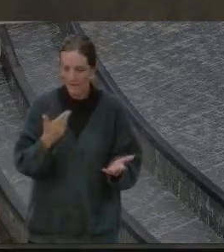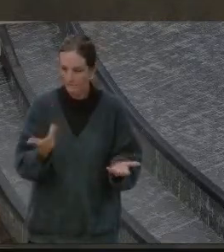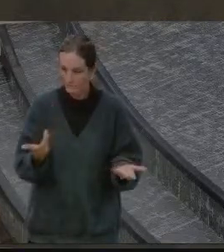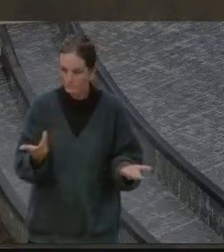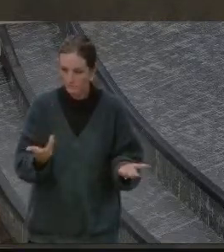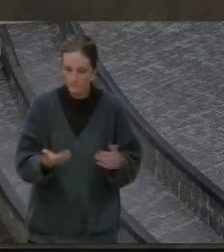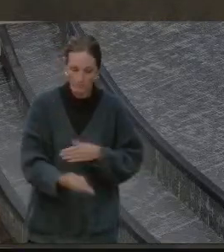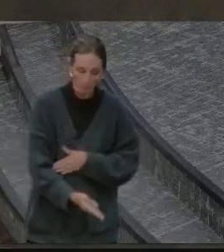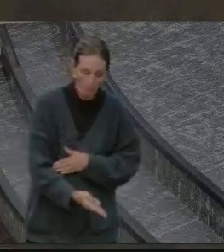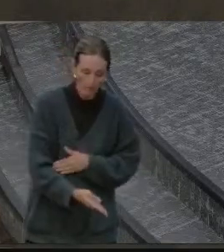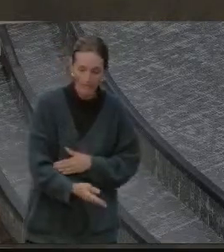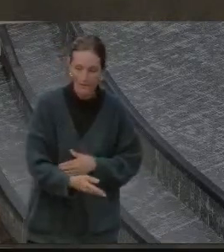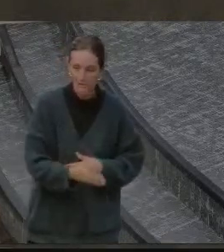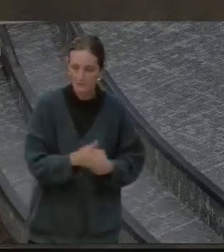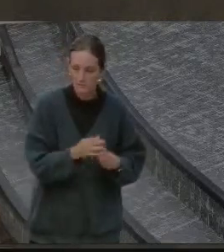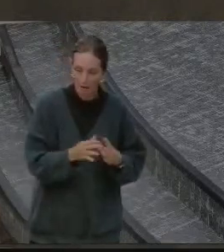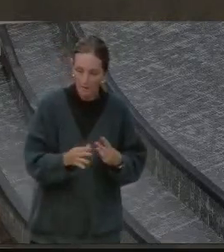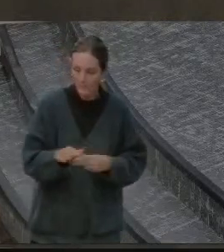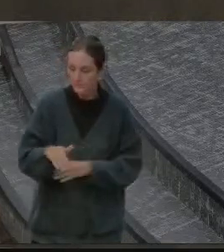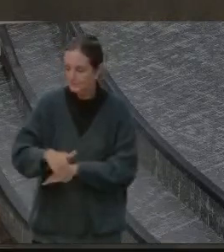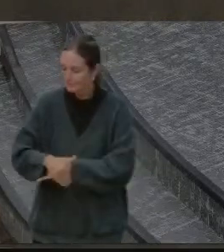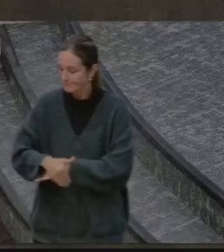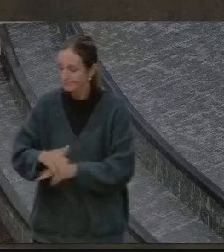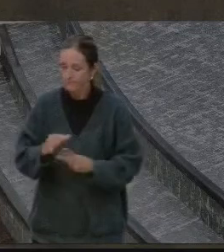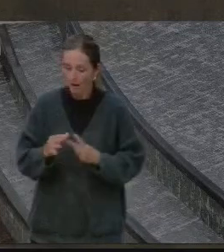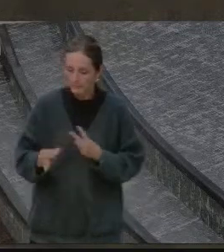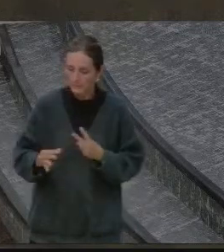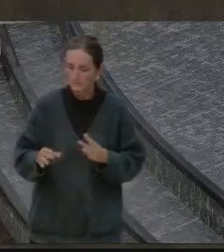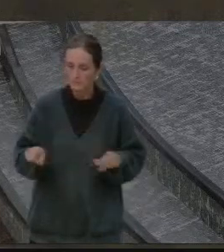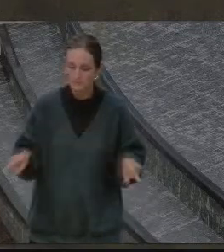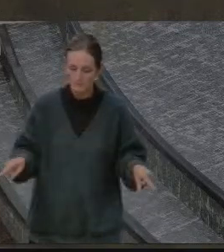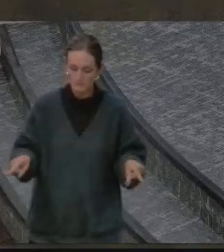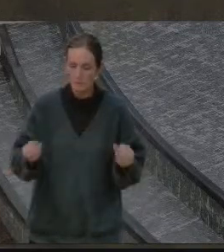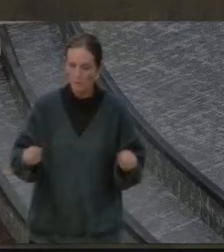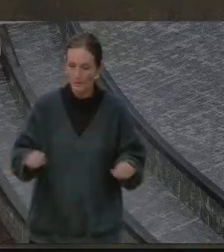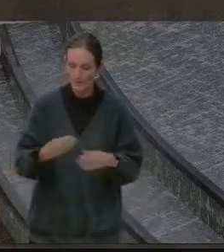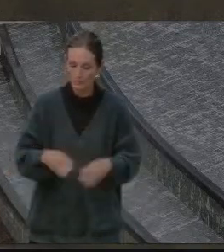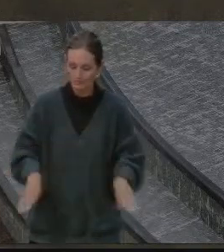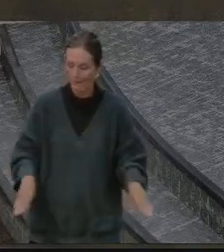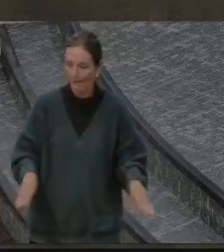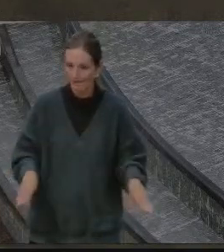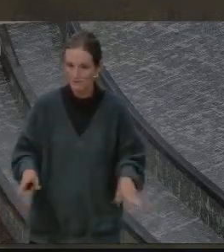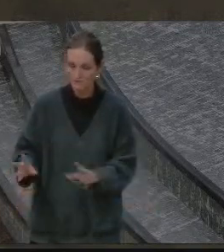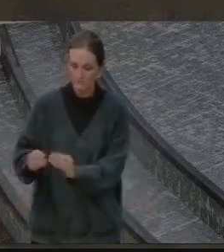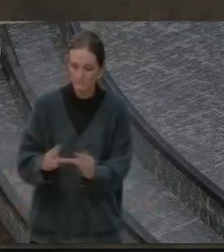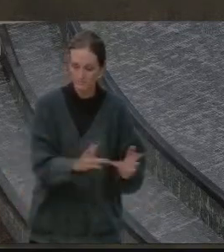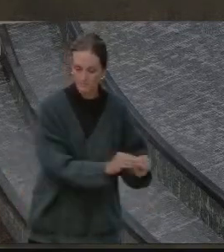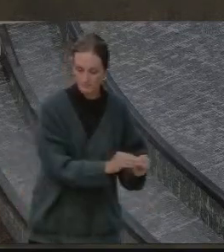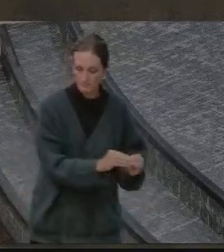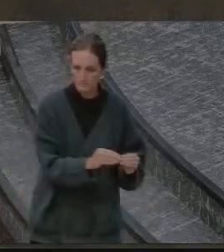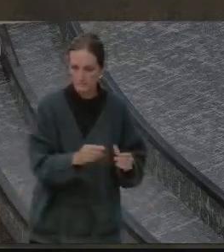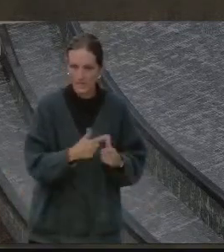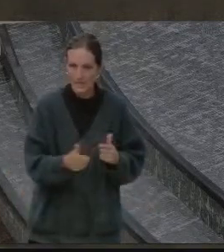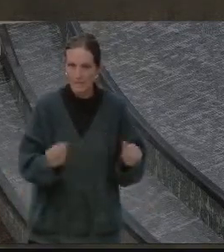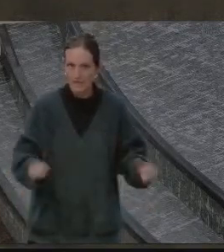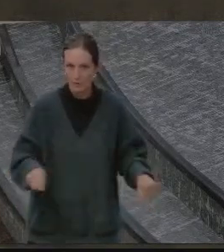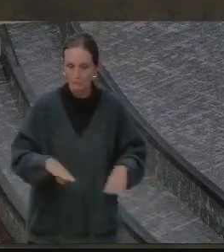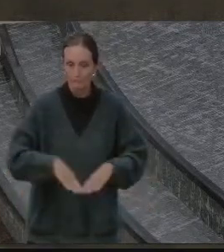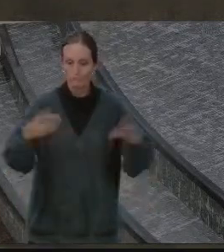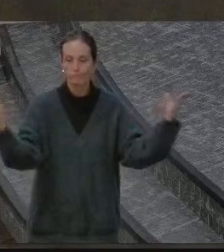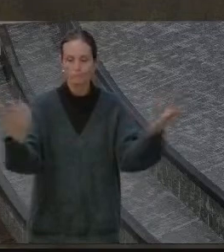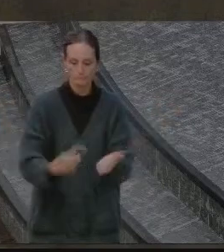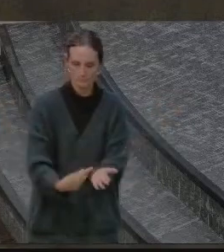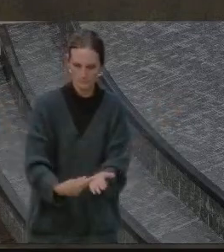evening times, so that people with different schedules, and we could divide it up where there were opportunities for individuals to talk if that's something you would